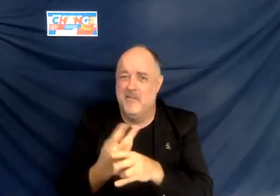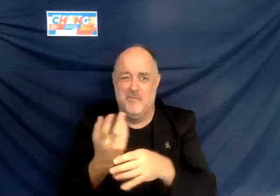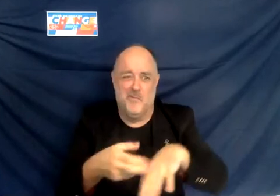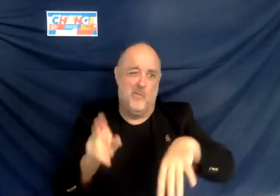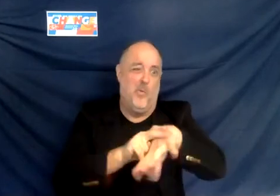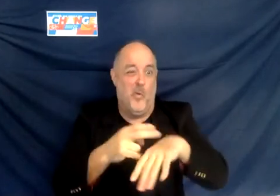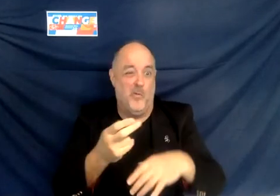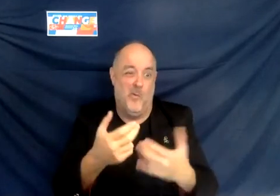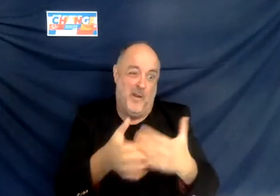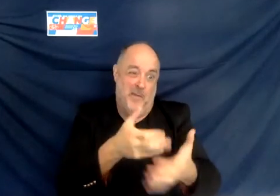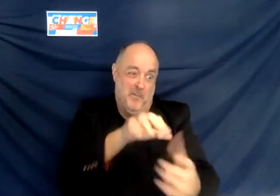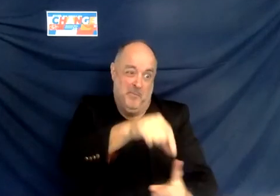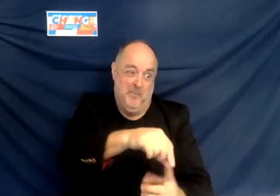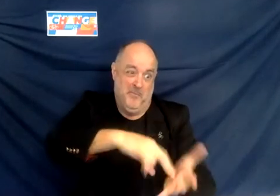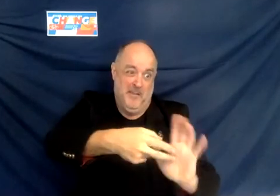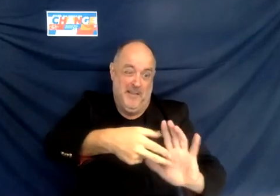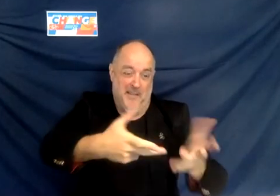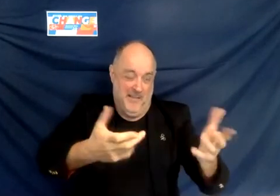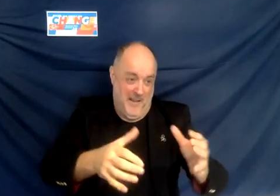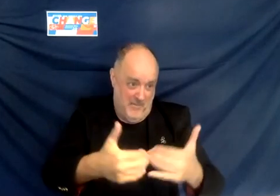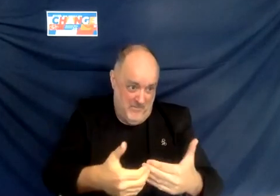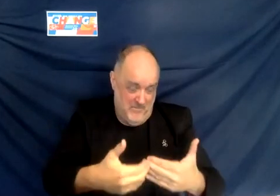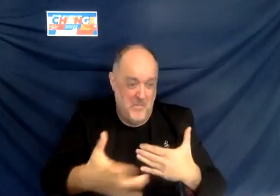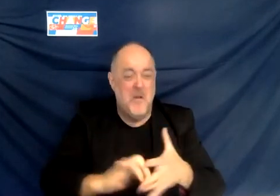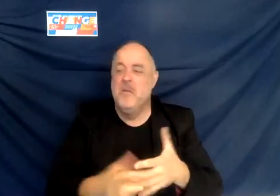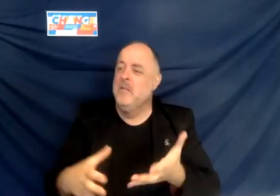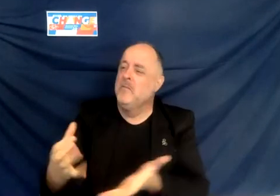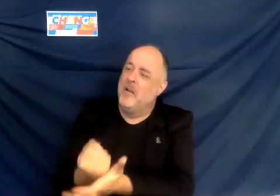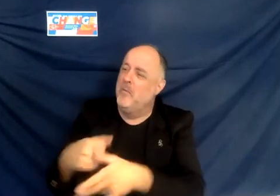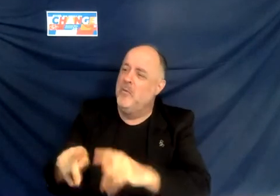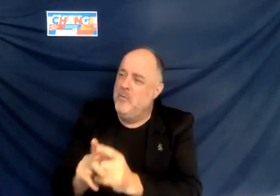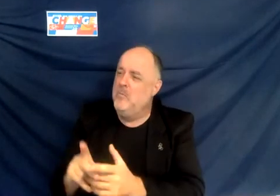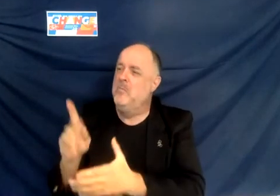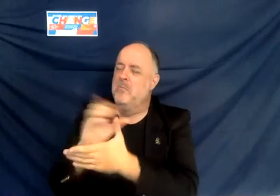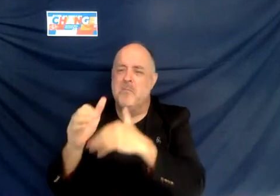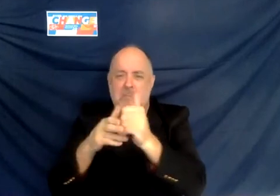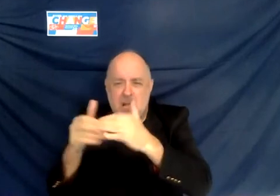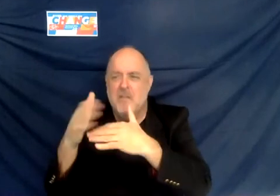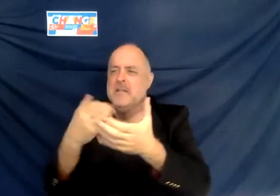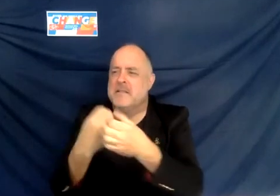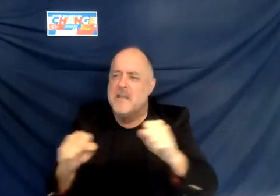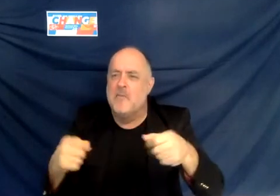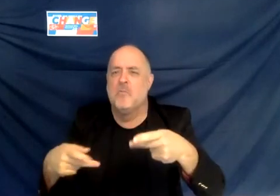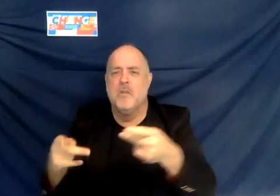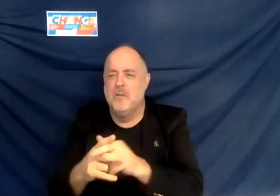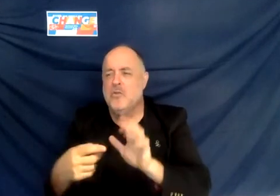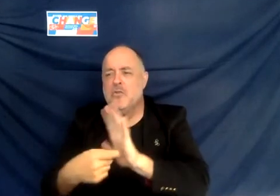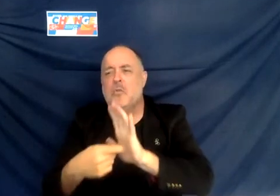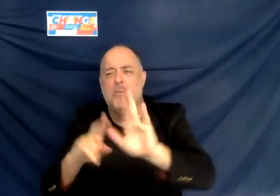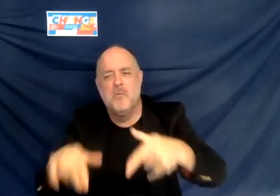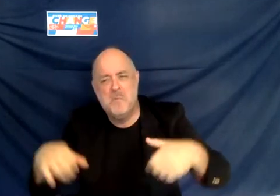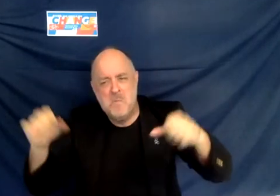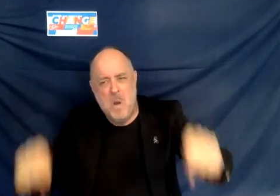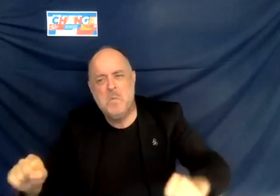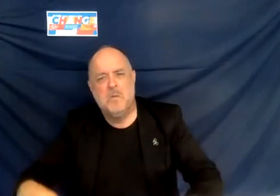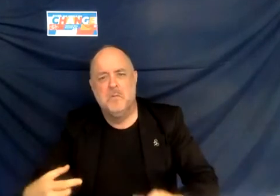will be, take these opportunities to build these safer spaces and show people what is possible. And I think Chris and I always say,